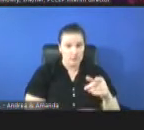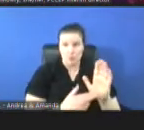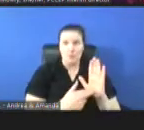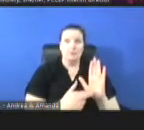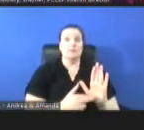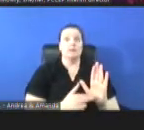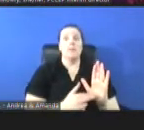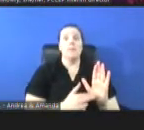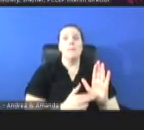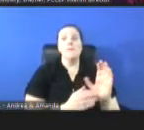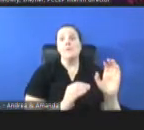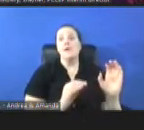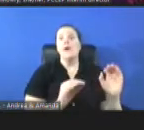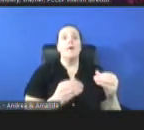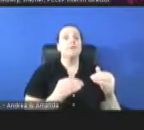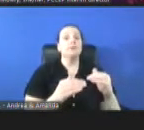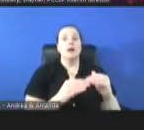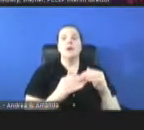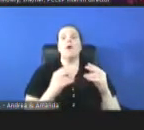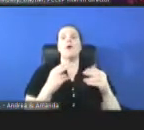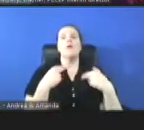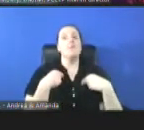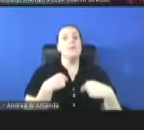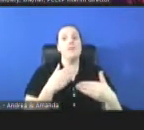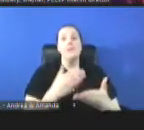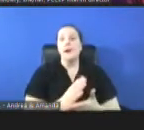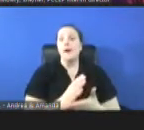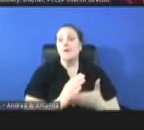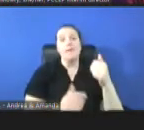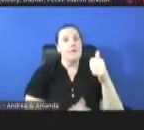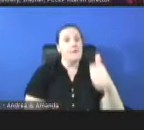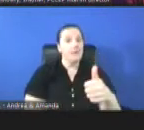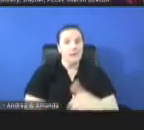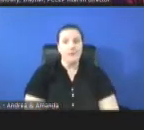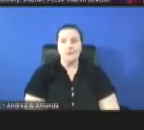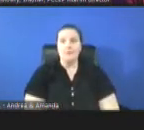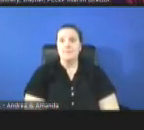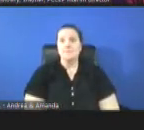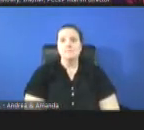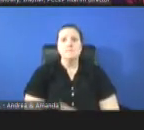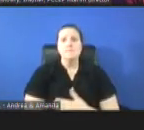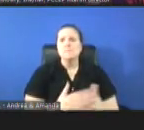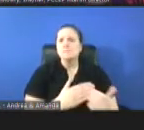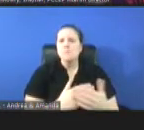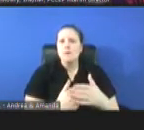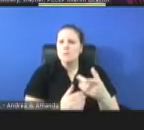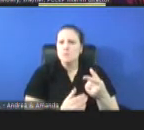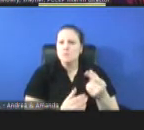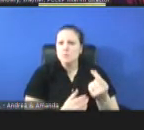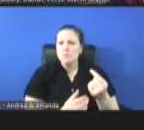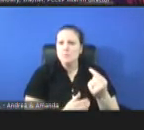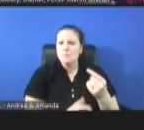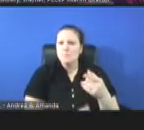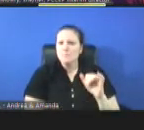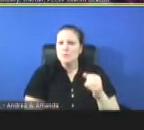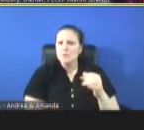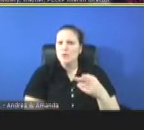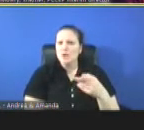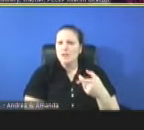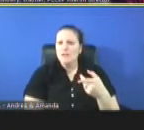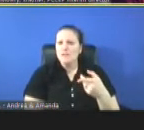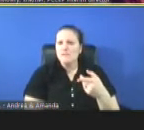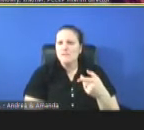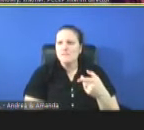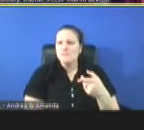representing the Office of Equity and Human Rights or you're just representing yourself. What capacity were you representing at the meeting? I